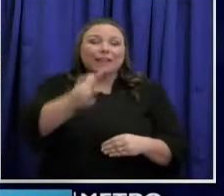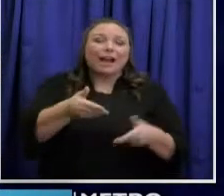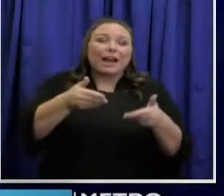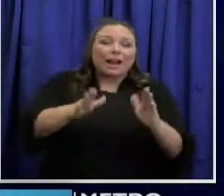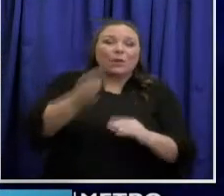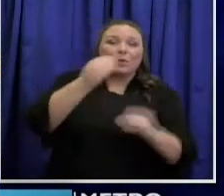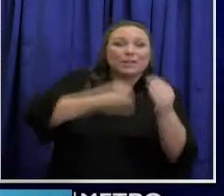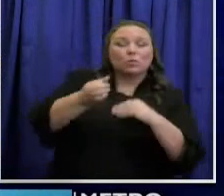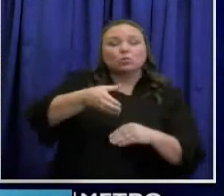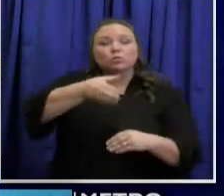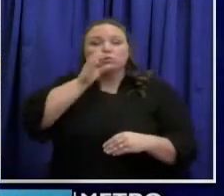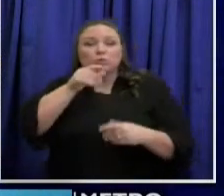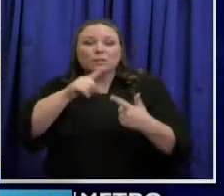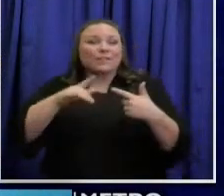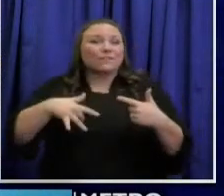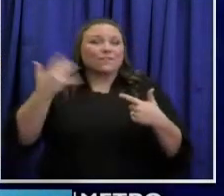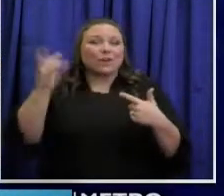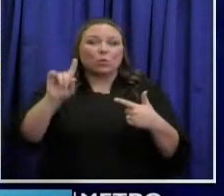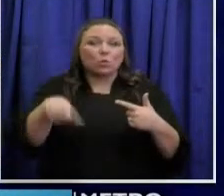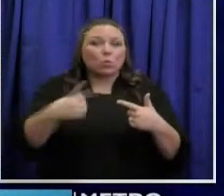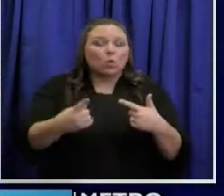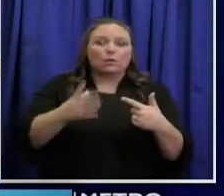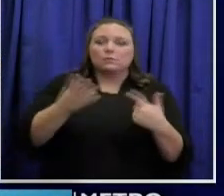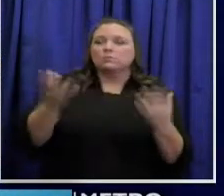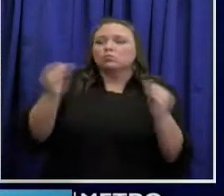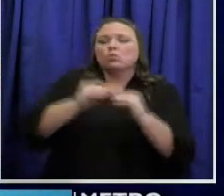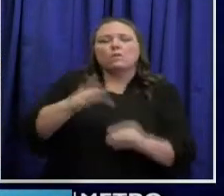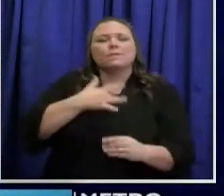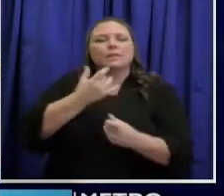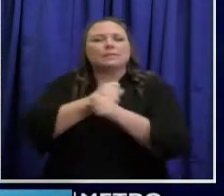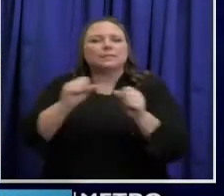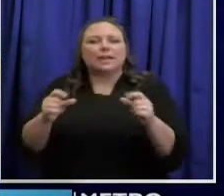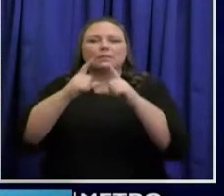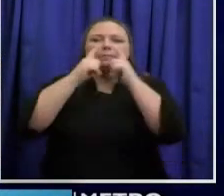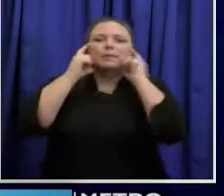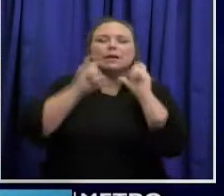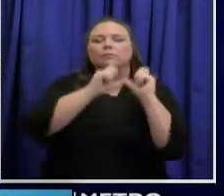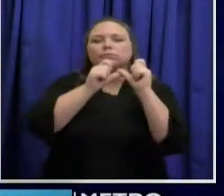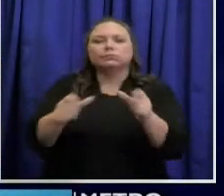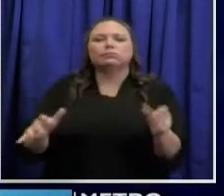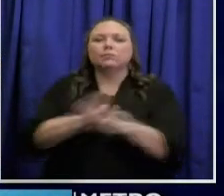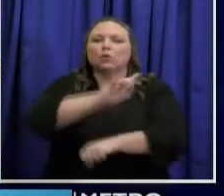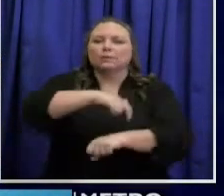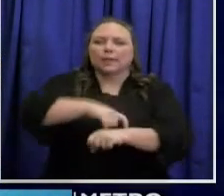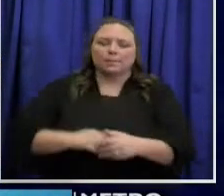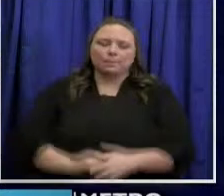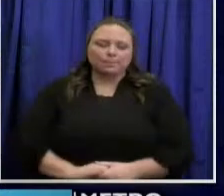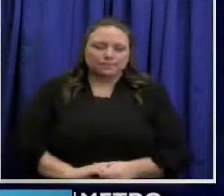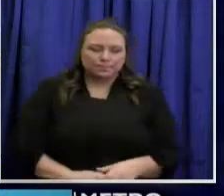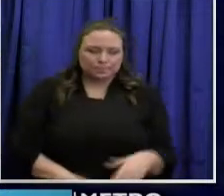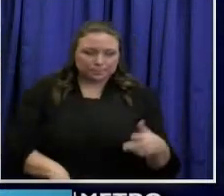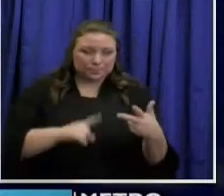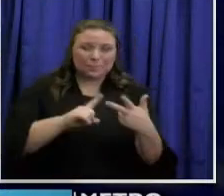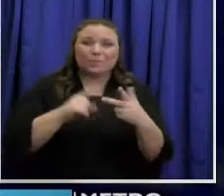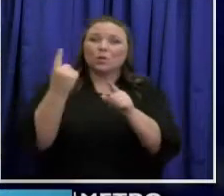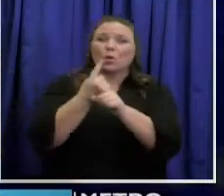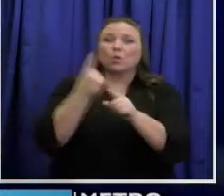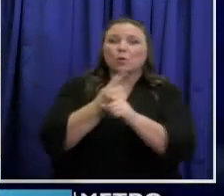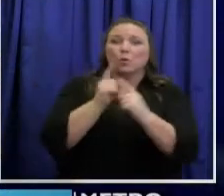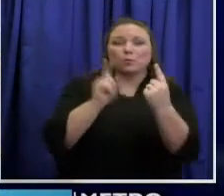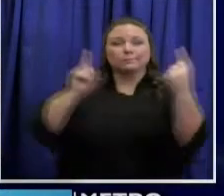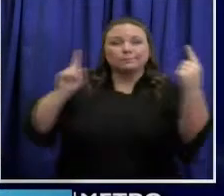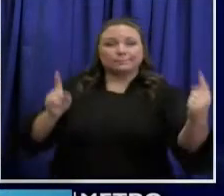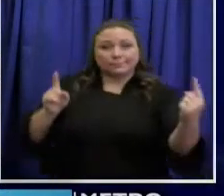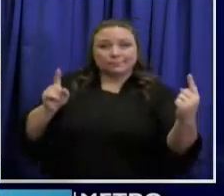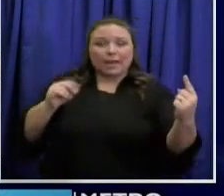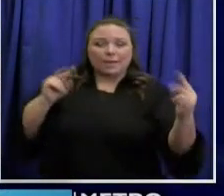eating and drinking and it's just an event, we're more secure that masks will likely be on at all times. Is there appropriate social